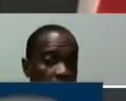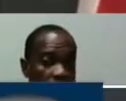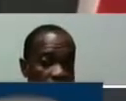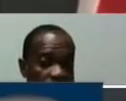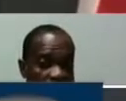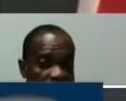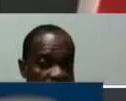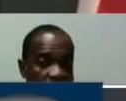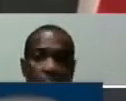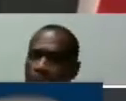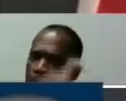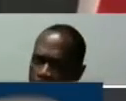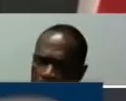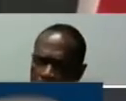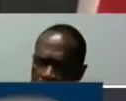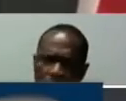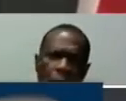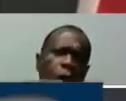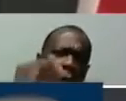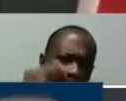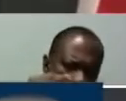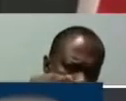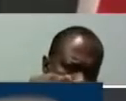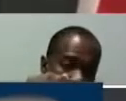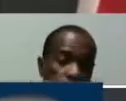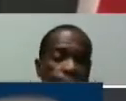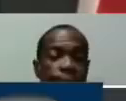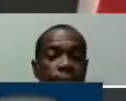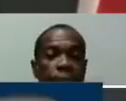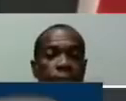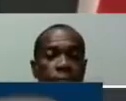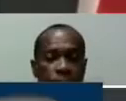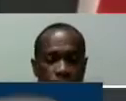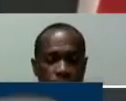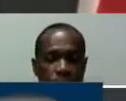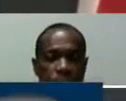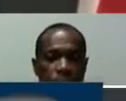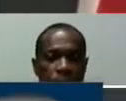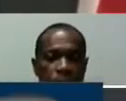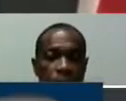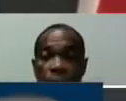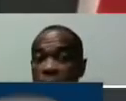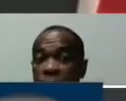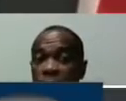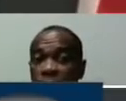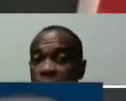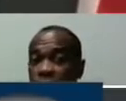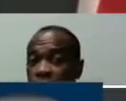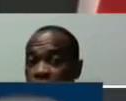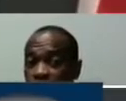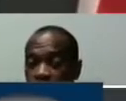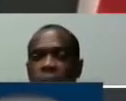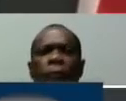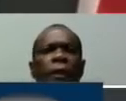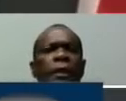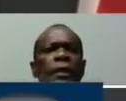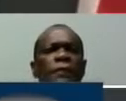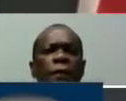Others have shut off access to certain aspects of the national activity to the unvaccinated.